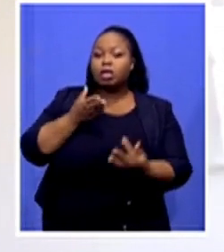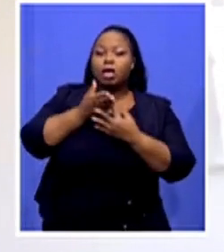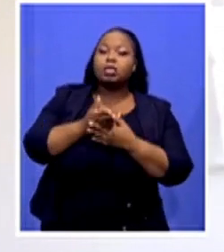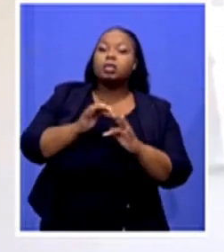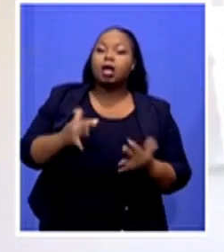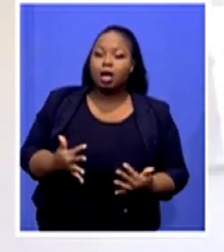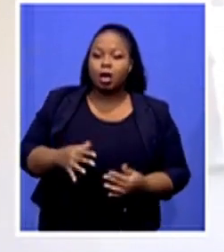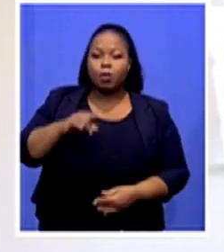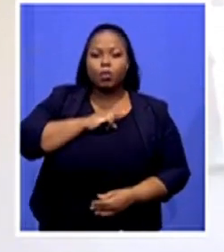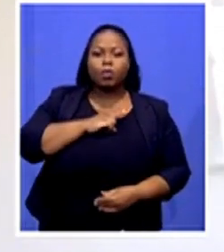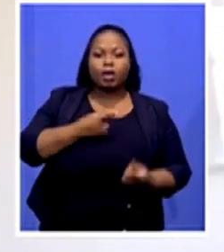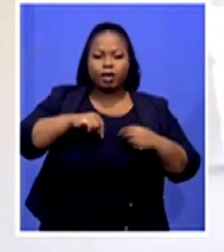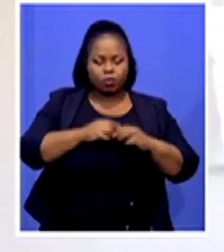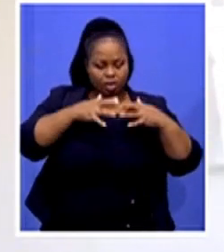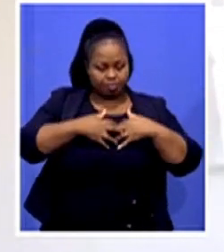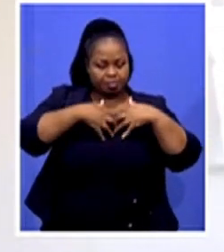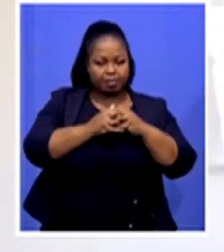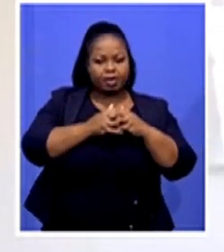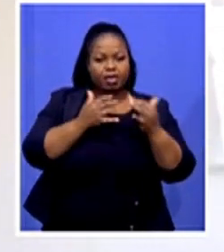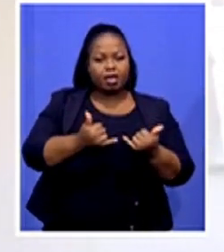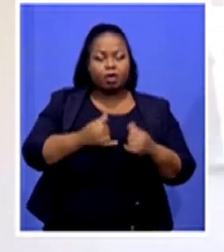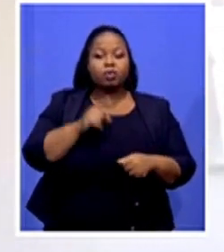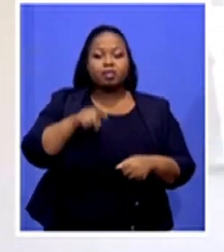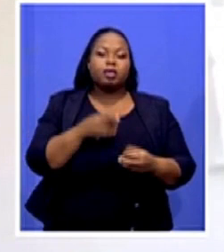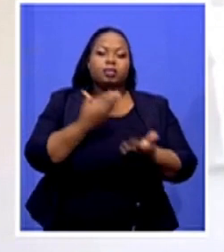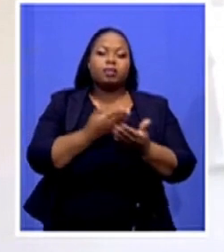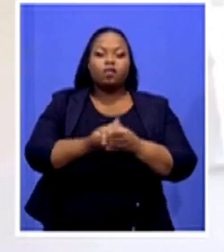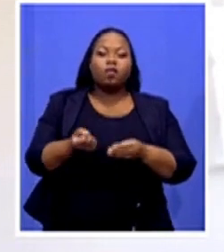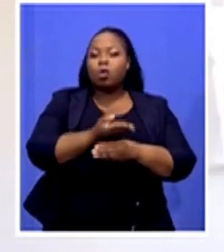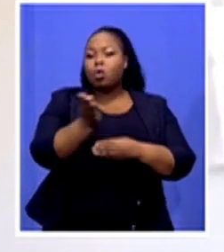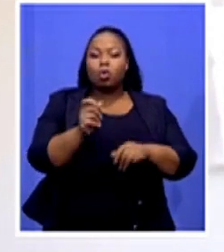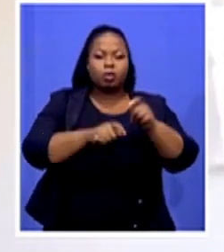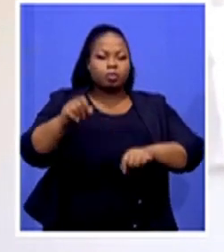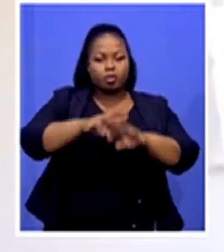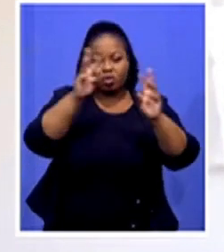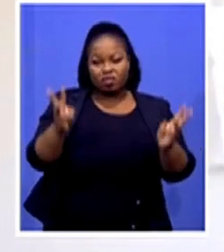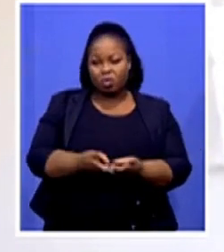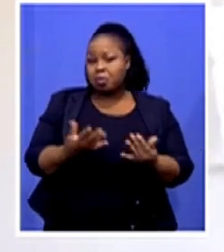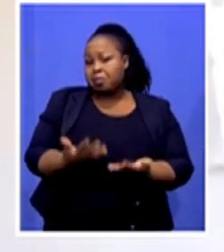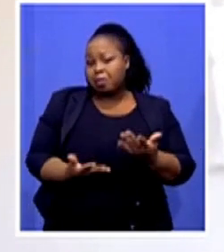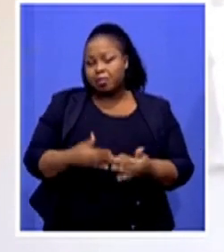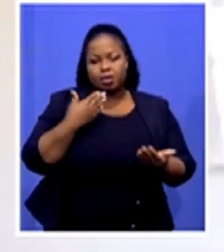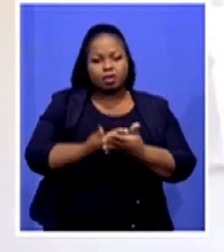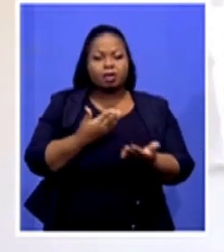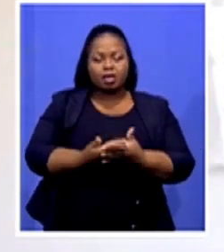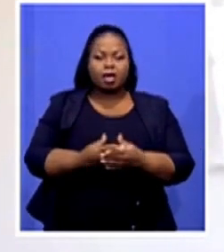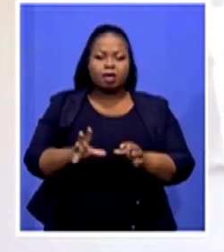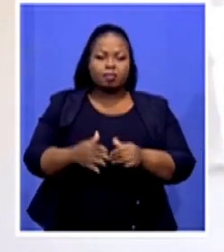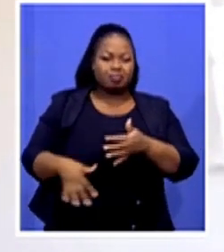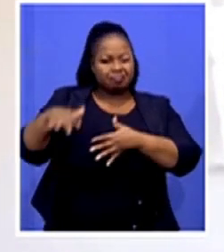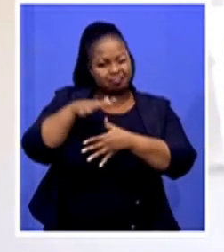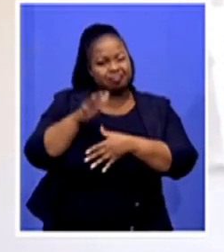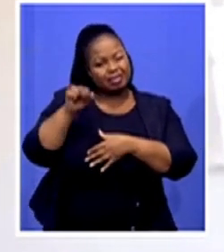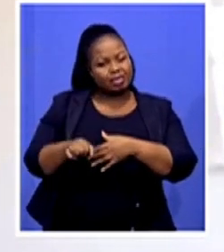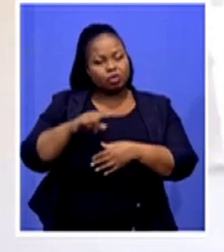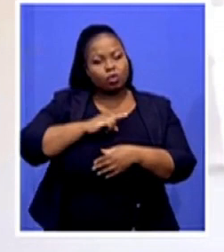these need to be available to all citizens of the world. There might and will have to be prioritization because the amount of vaccine available